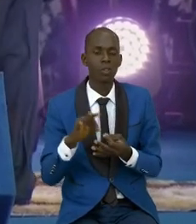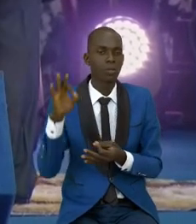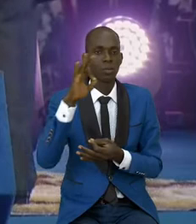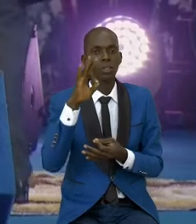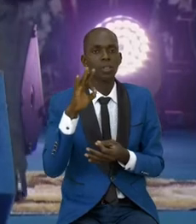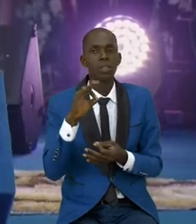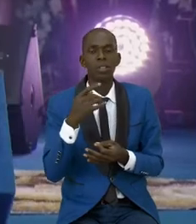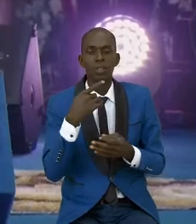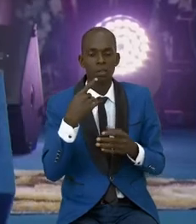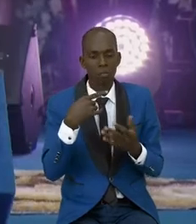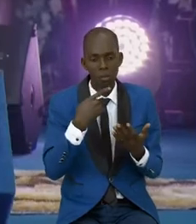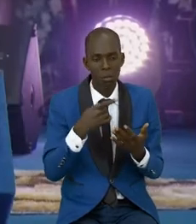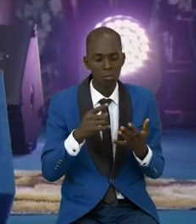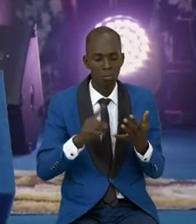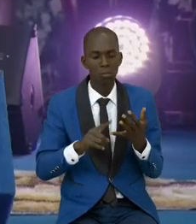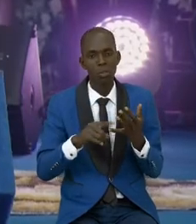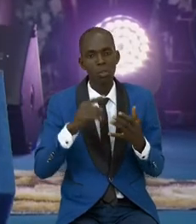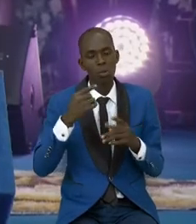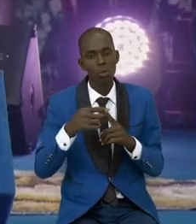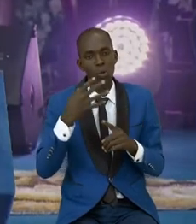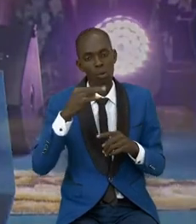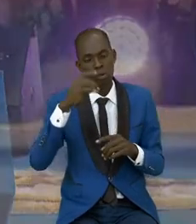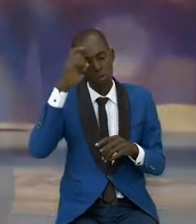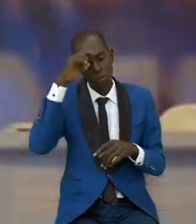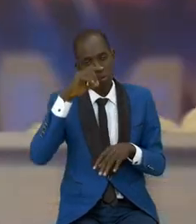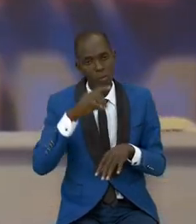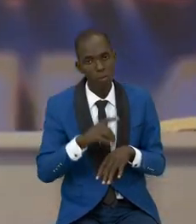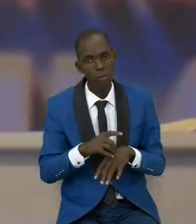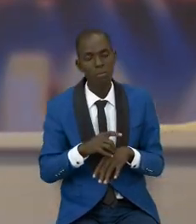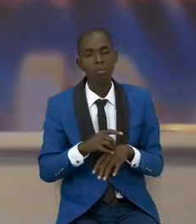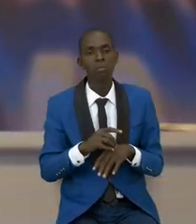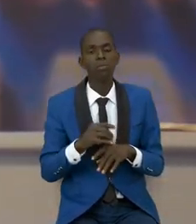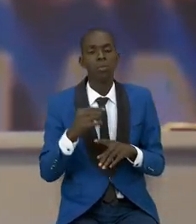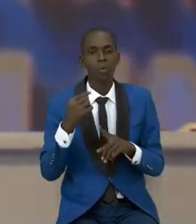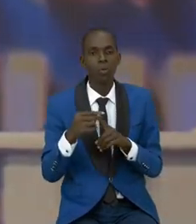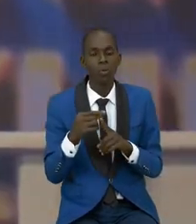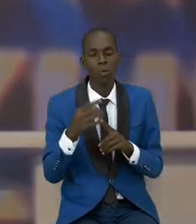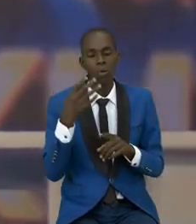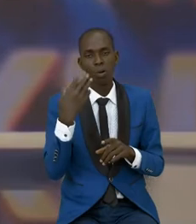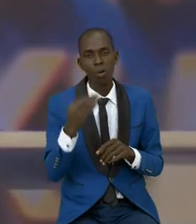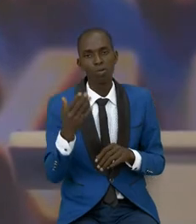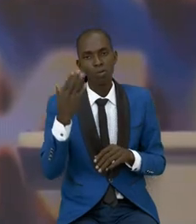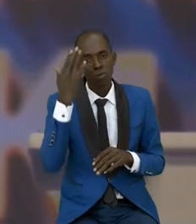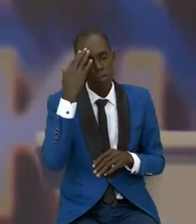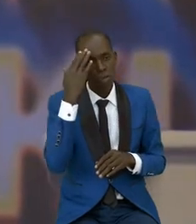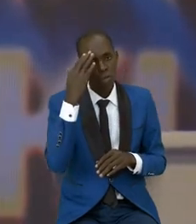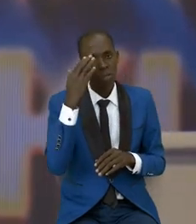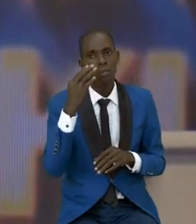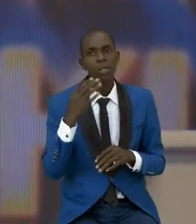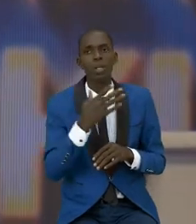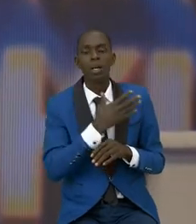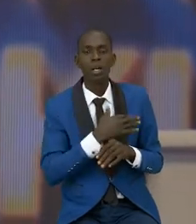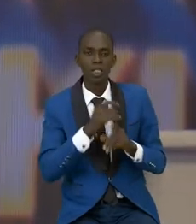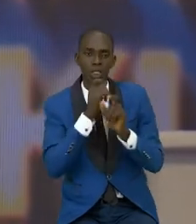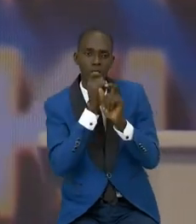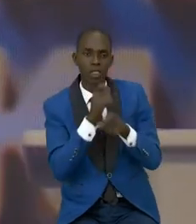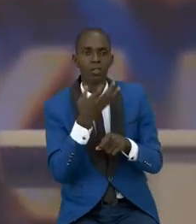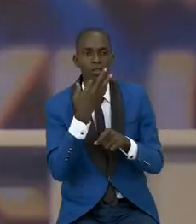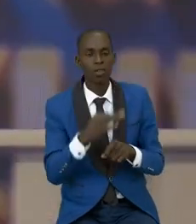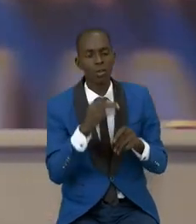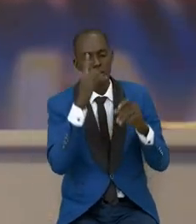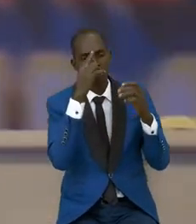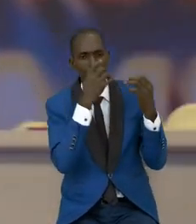of wisdom, and by the same Spirit, the word of knowledge, and by the same Spirit, the gift of faith, and